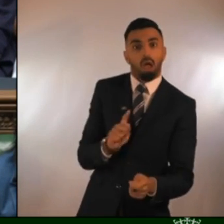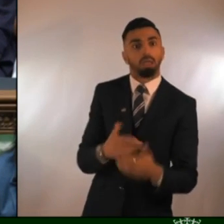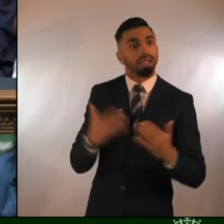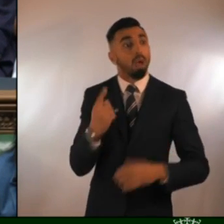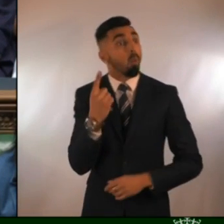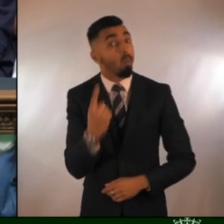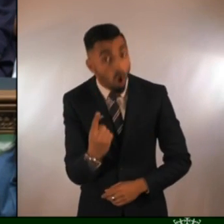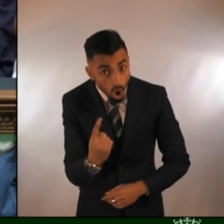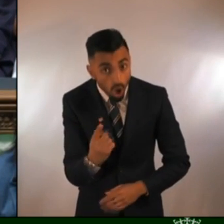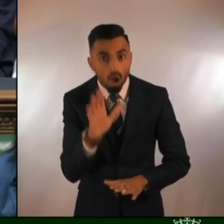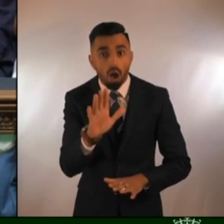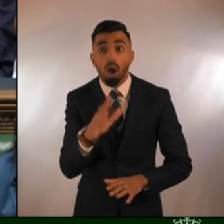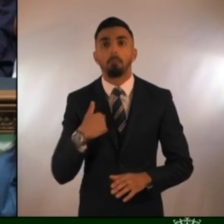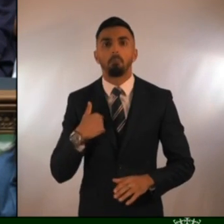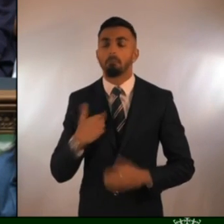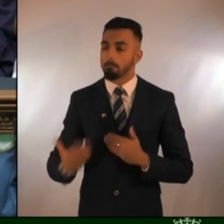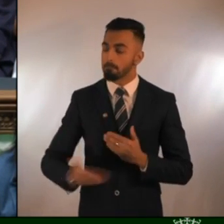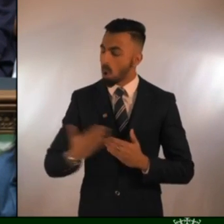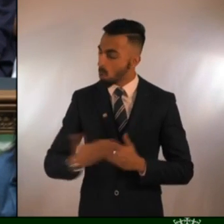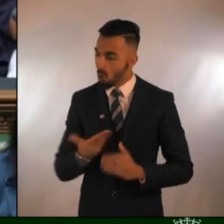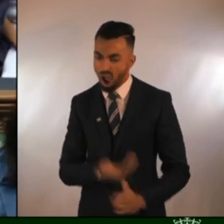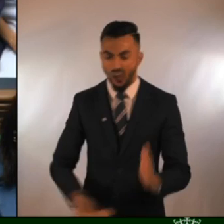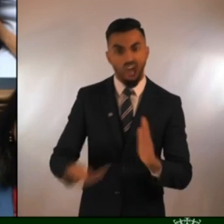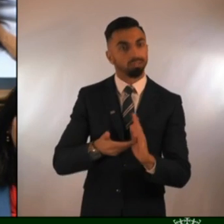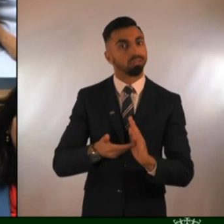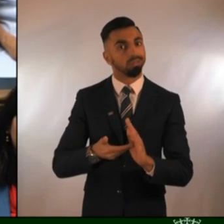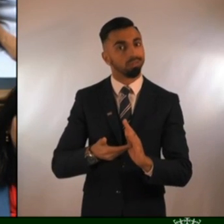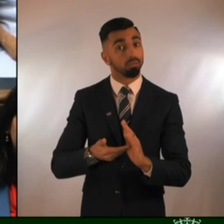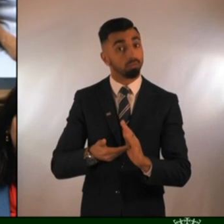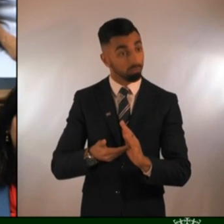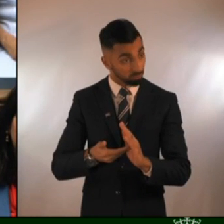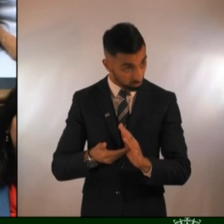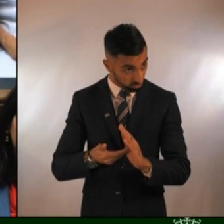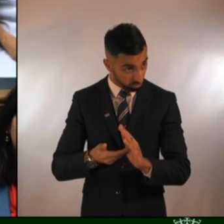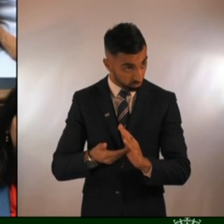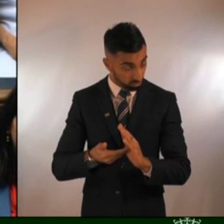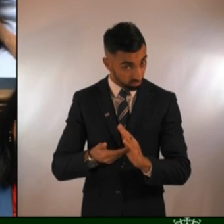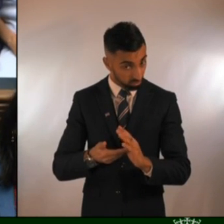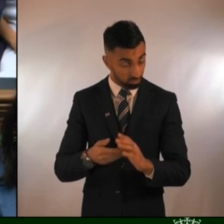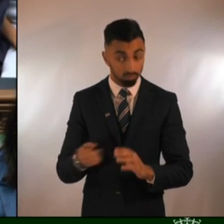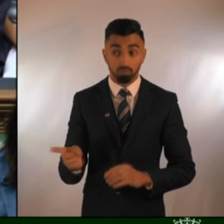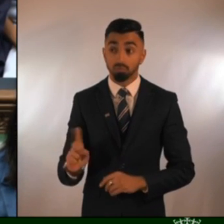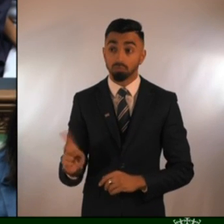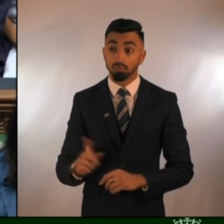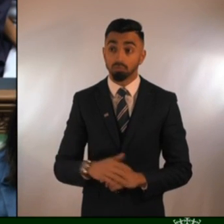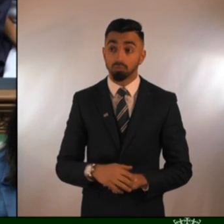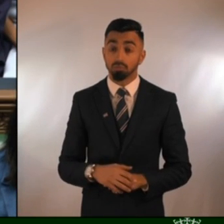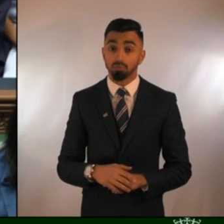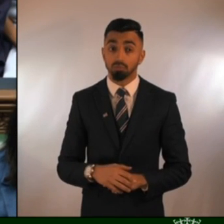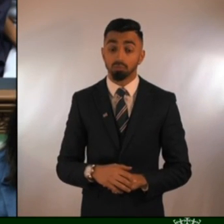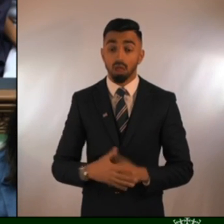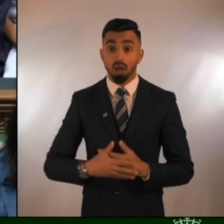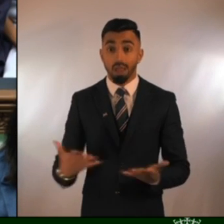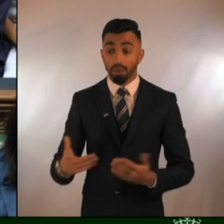Secretary, we can go further. Statutory sick pay will also be available for all those who are advised